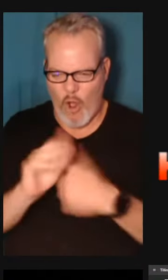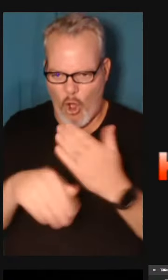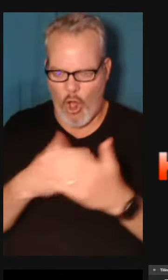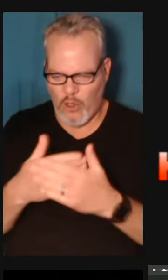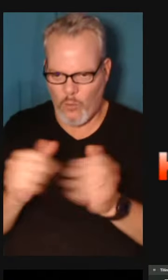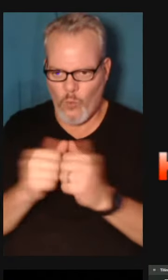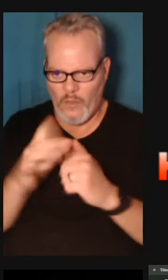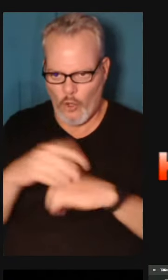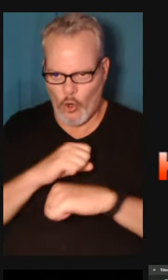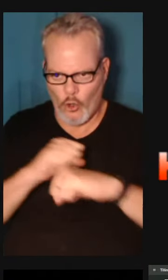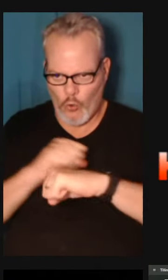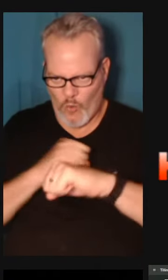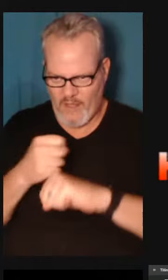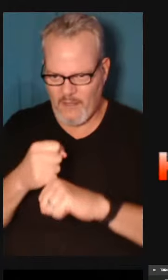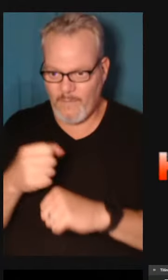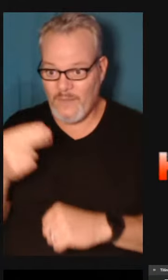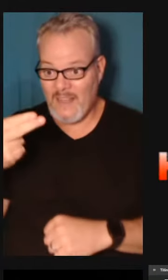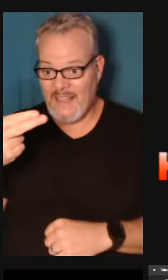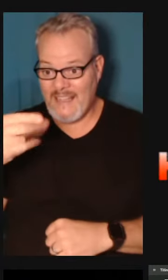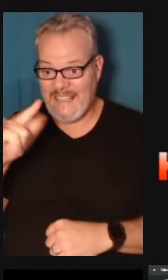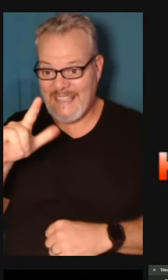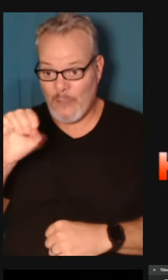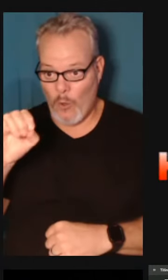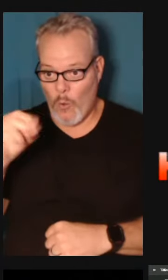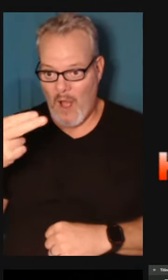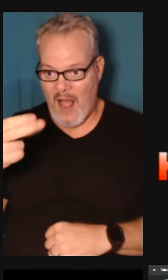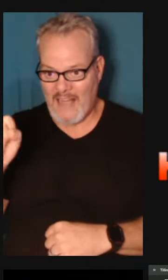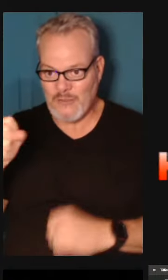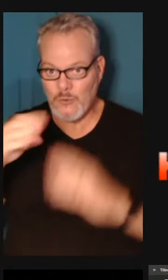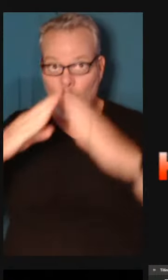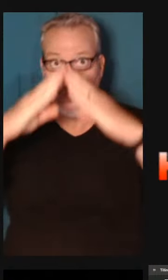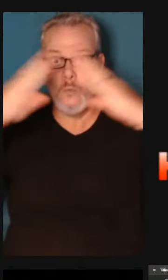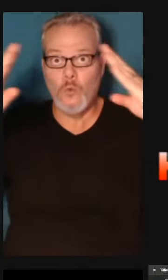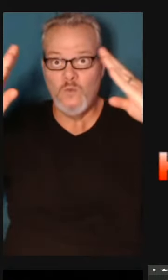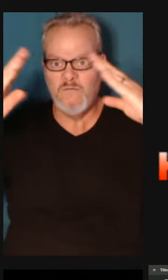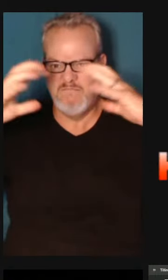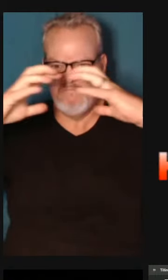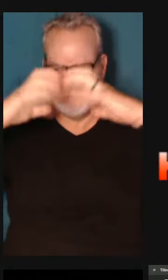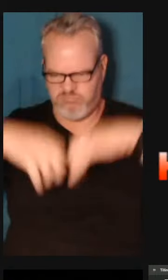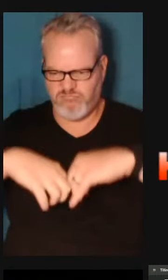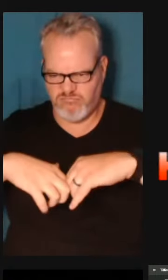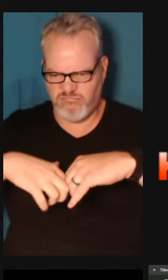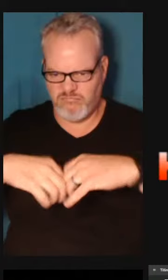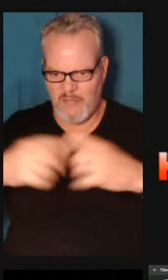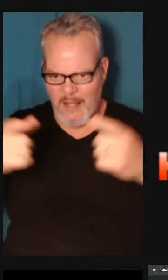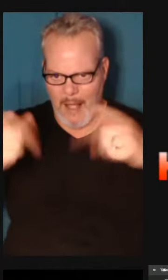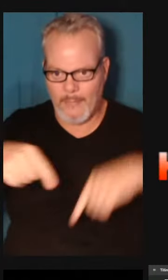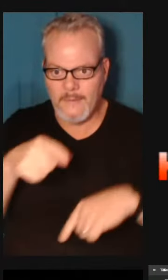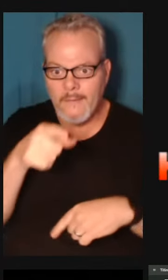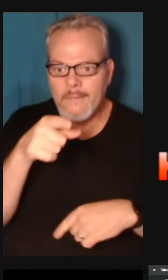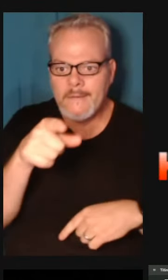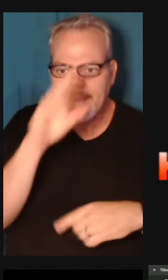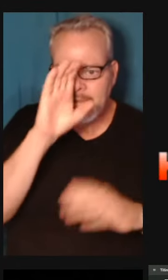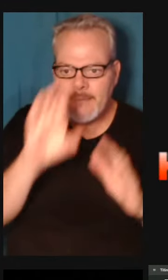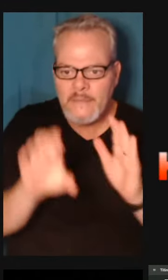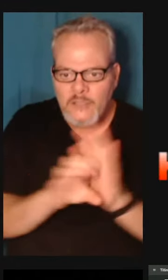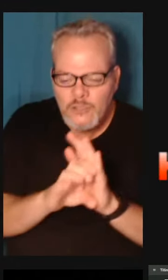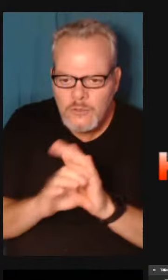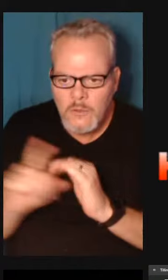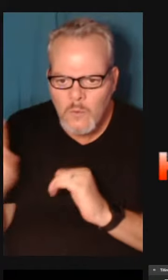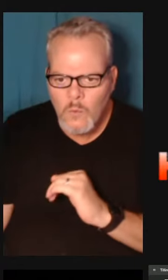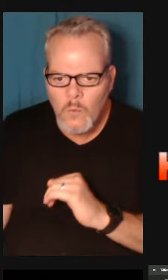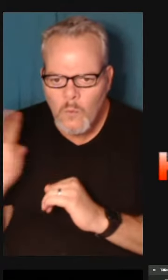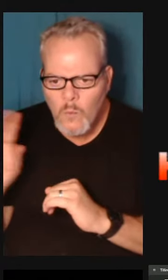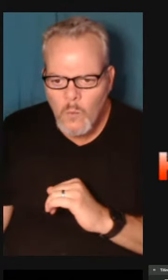Right there. Hilo High School, the roof falling in there. This one here, whereas this is a churchyard